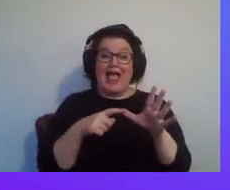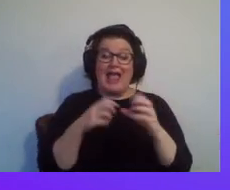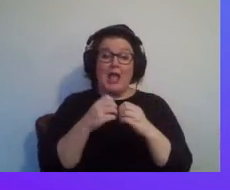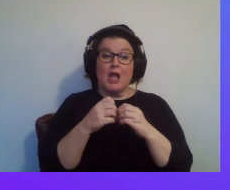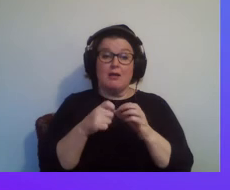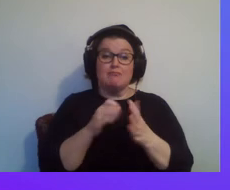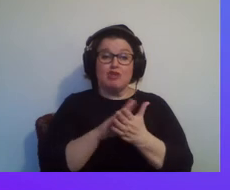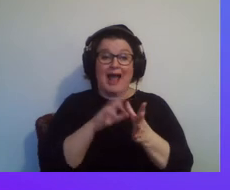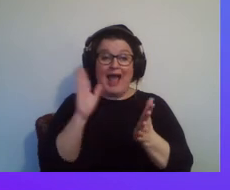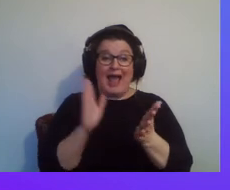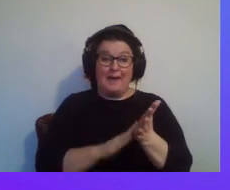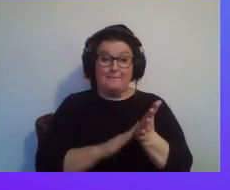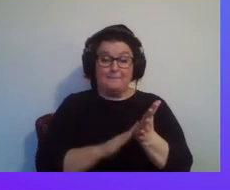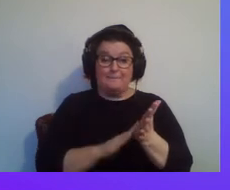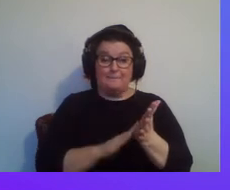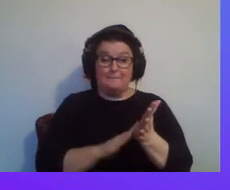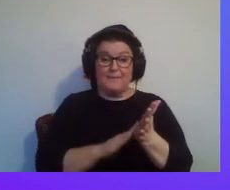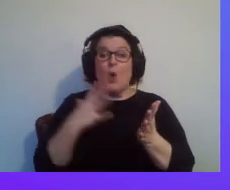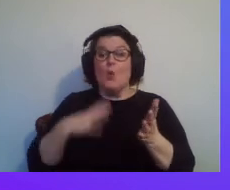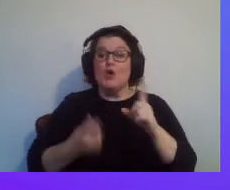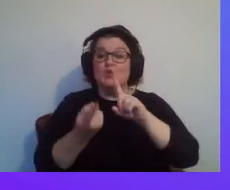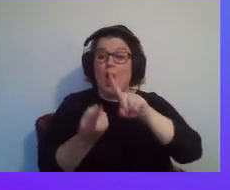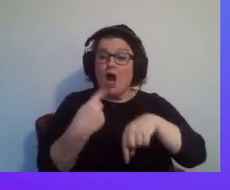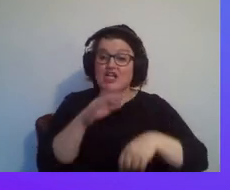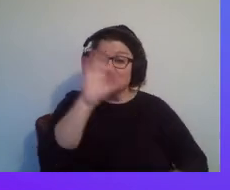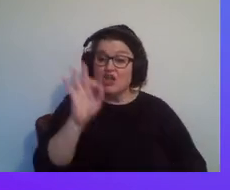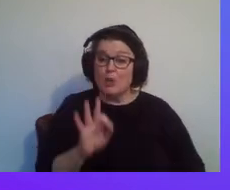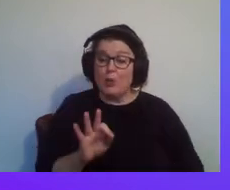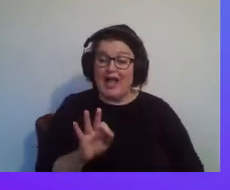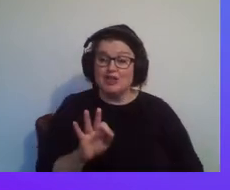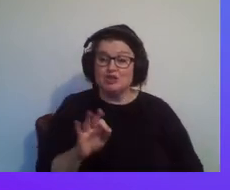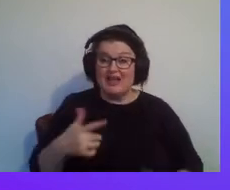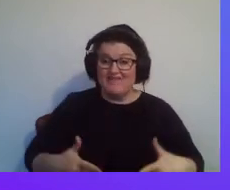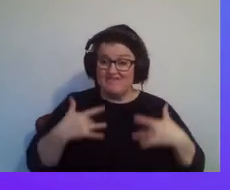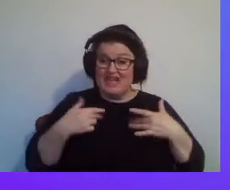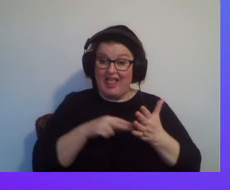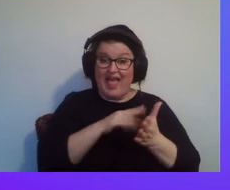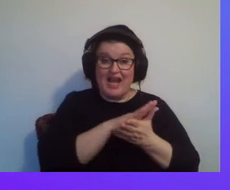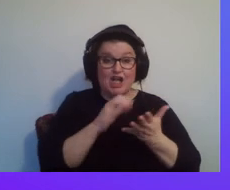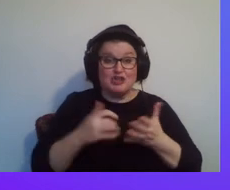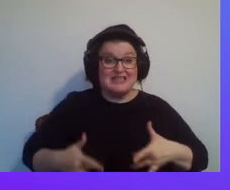I'm hoping that the NHS advice is and standardised, and I'd worry if